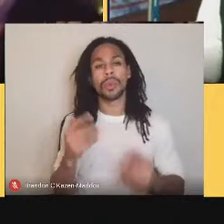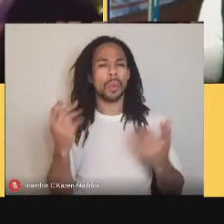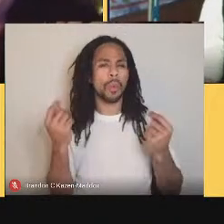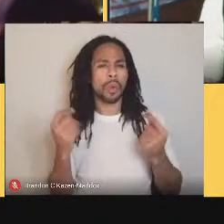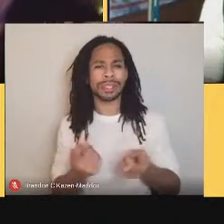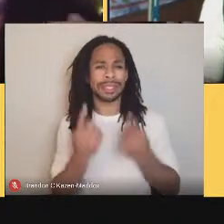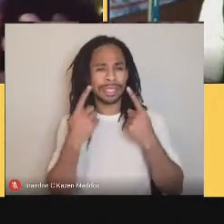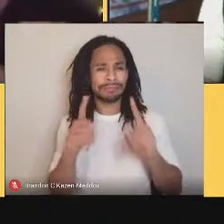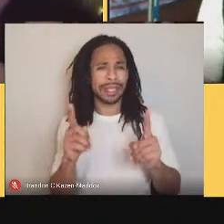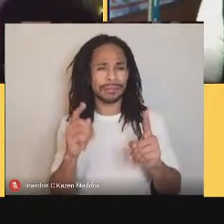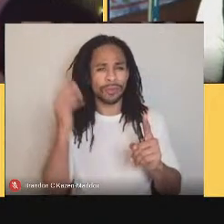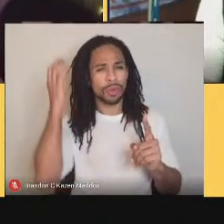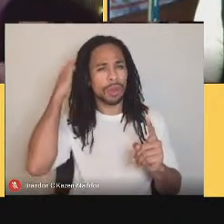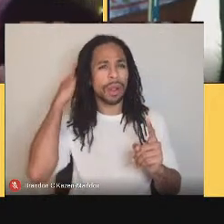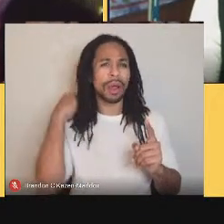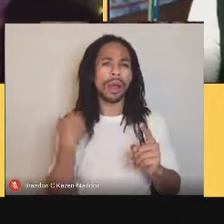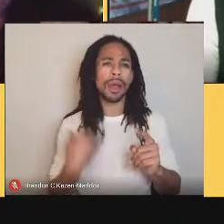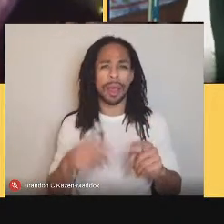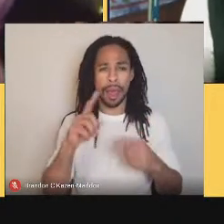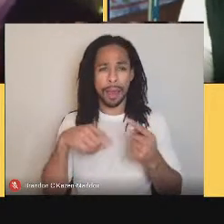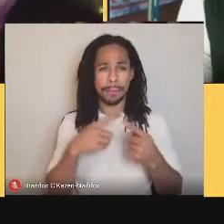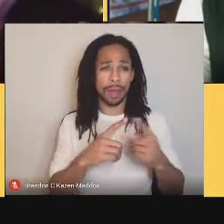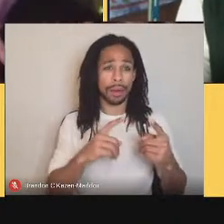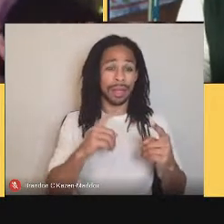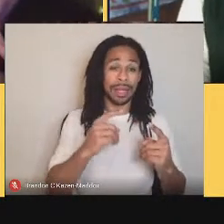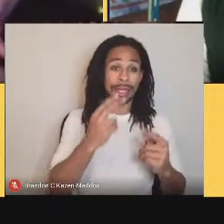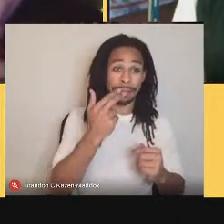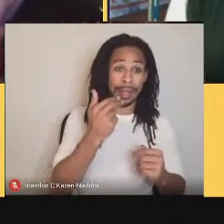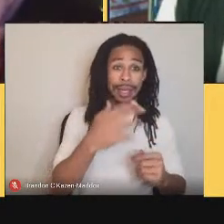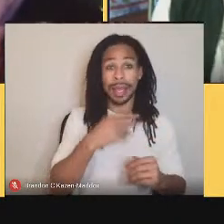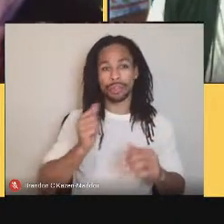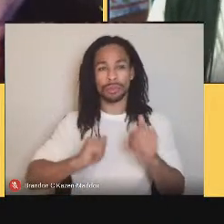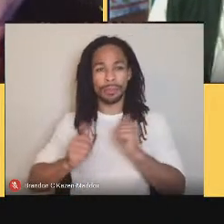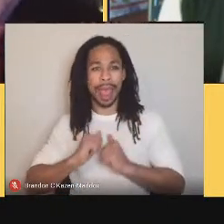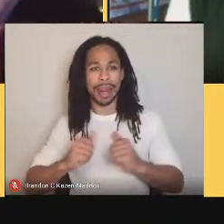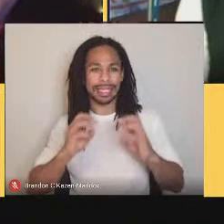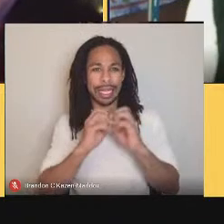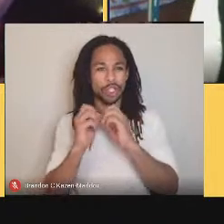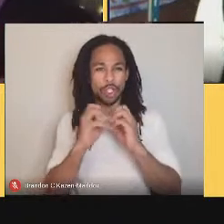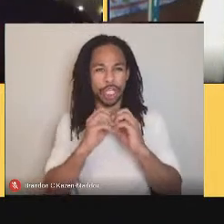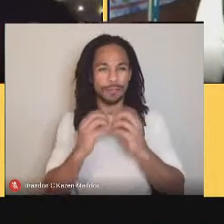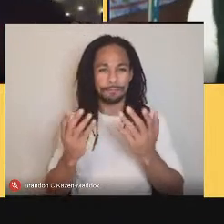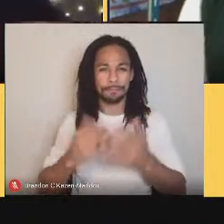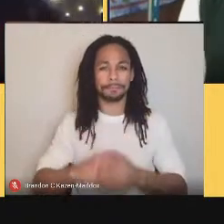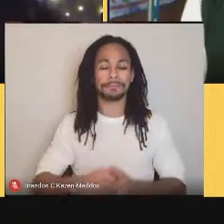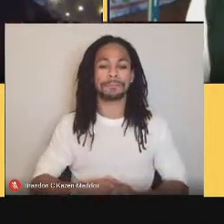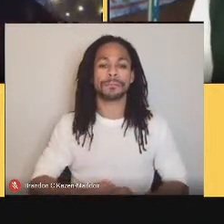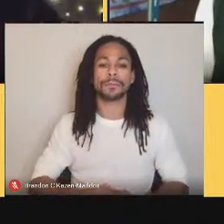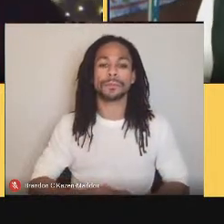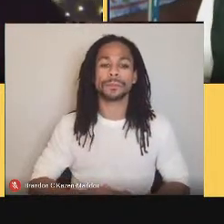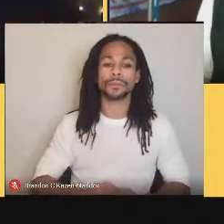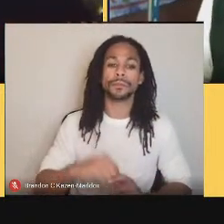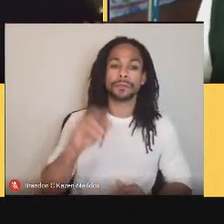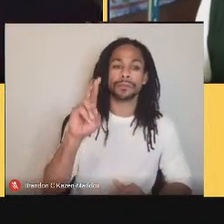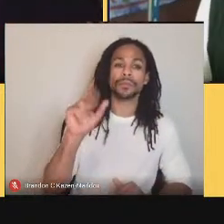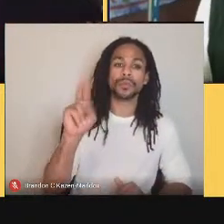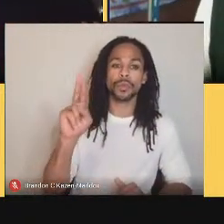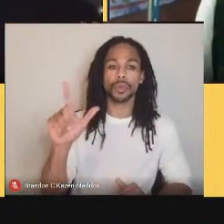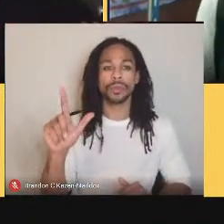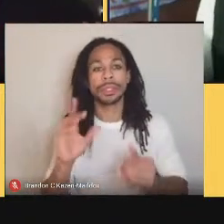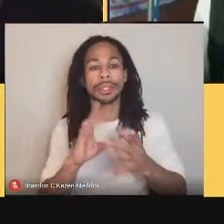types of tension, right? The comedic tension and the dramatic one. Sure. I should probably start by saying what's been fun